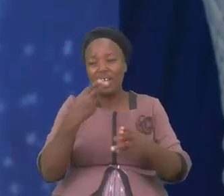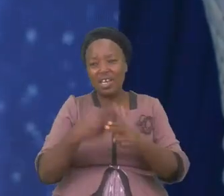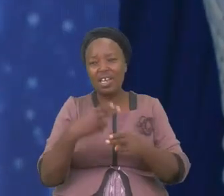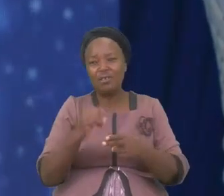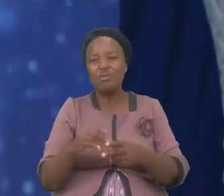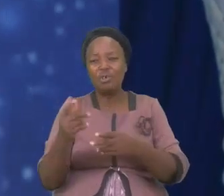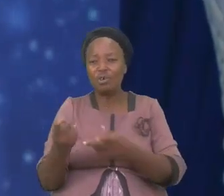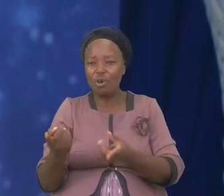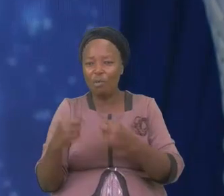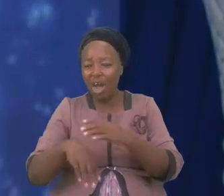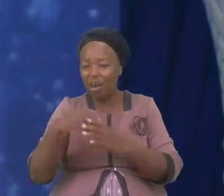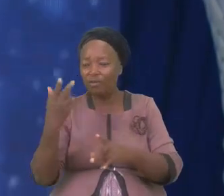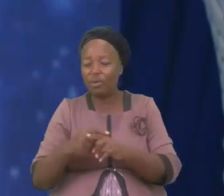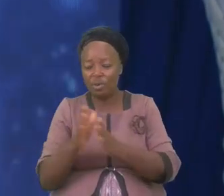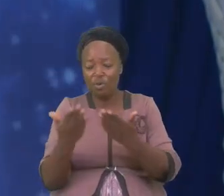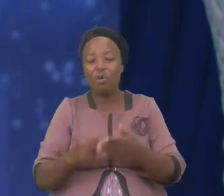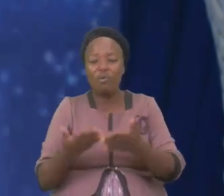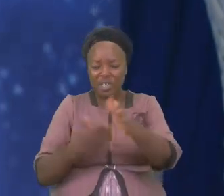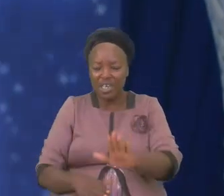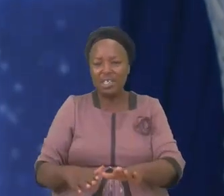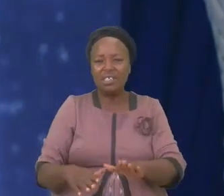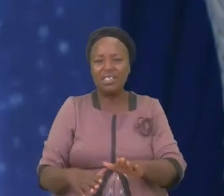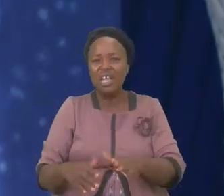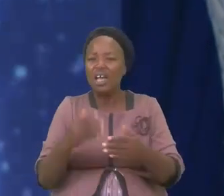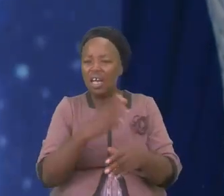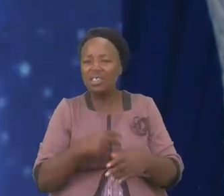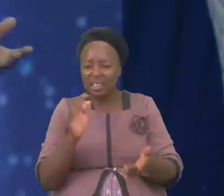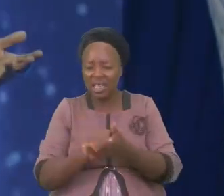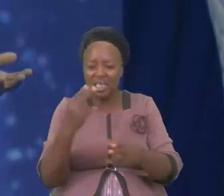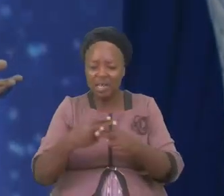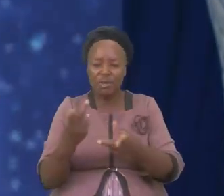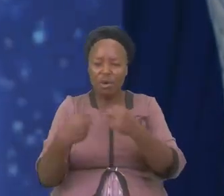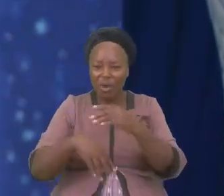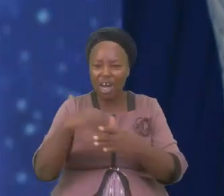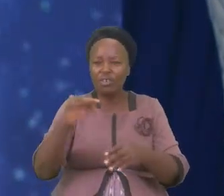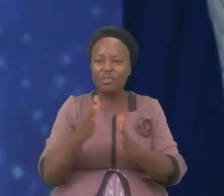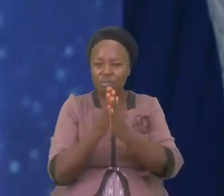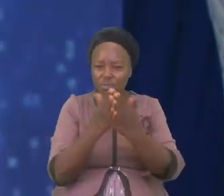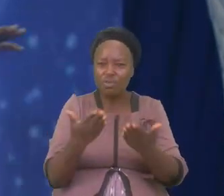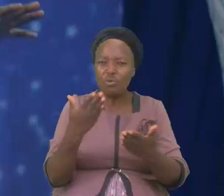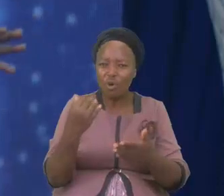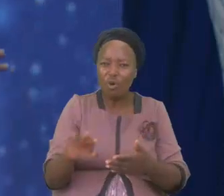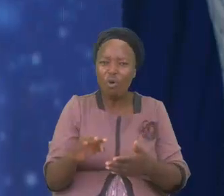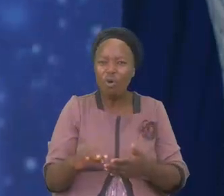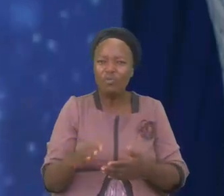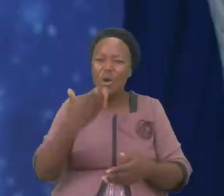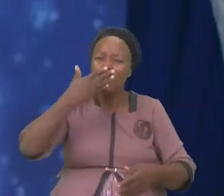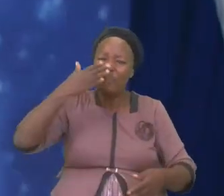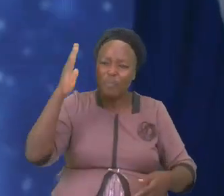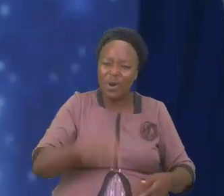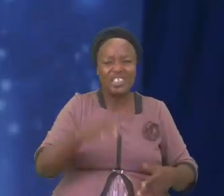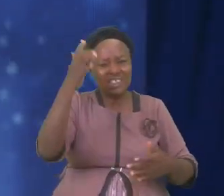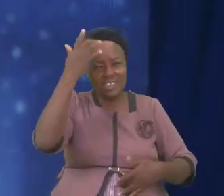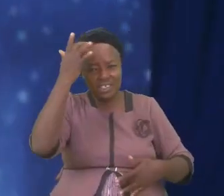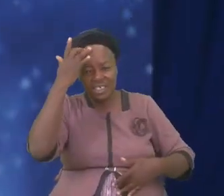will come out of the book of incurable disease. Your name will come out of the book of the